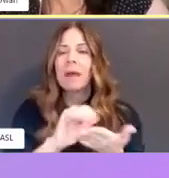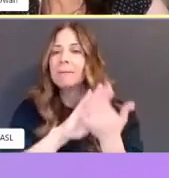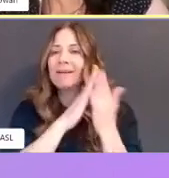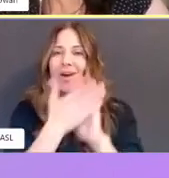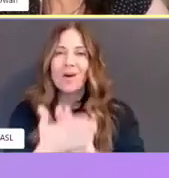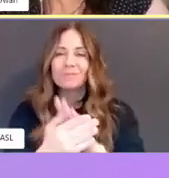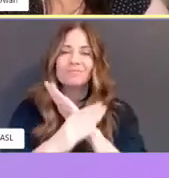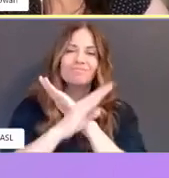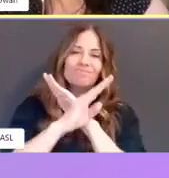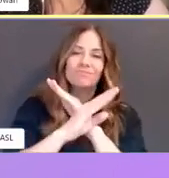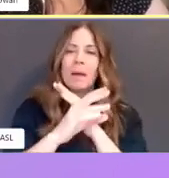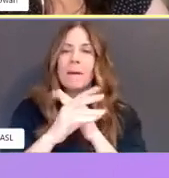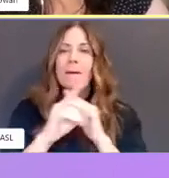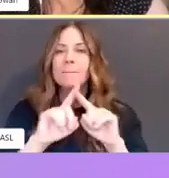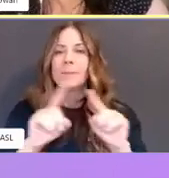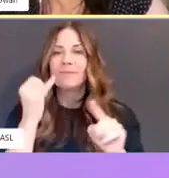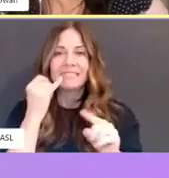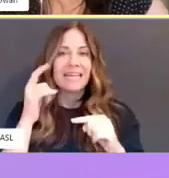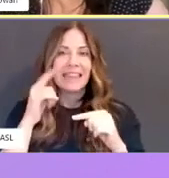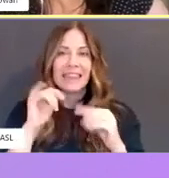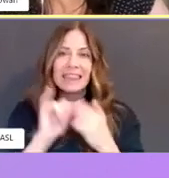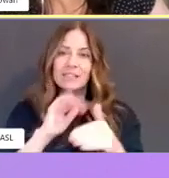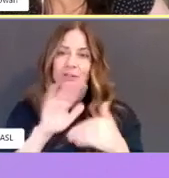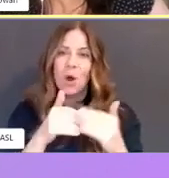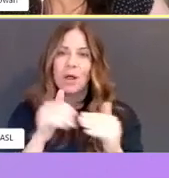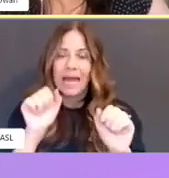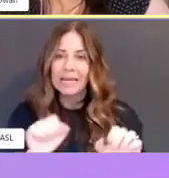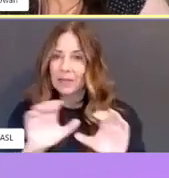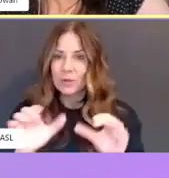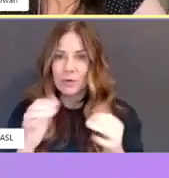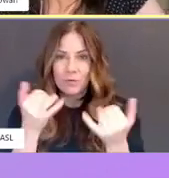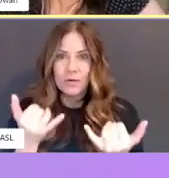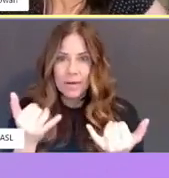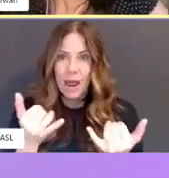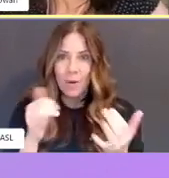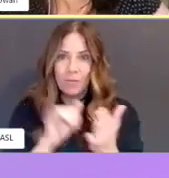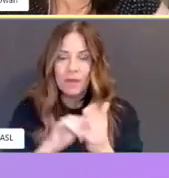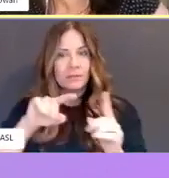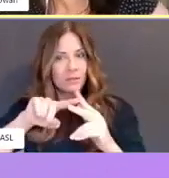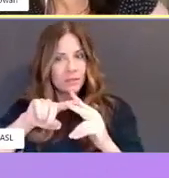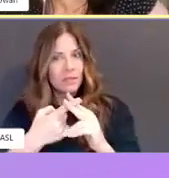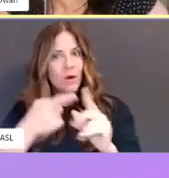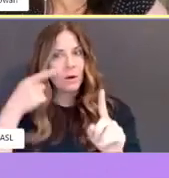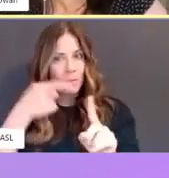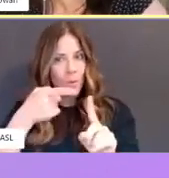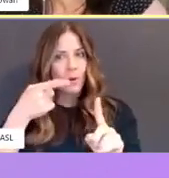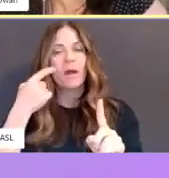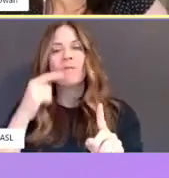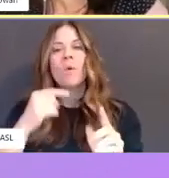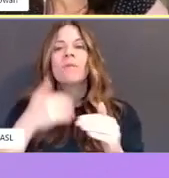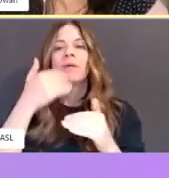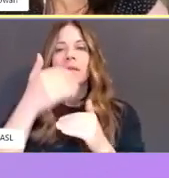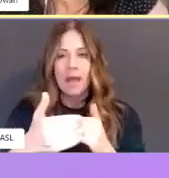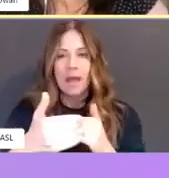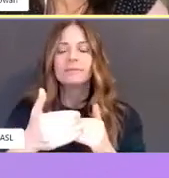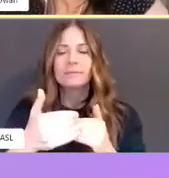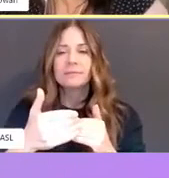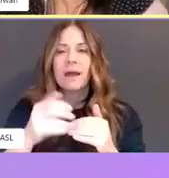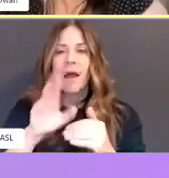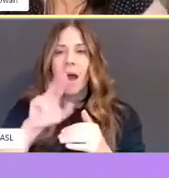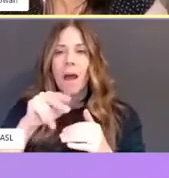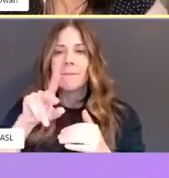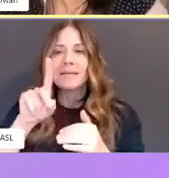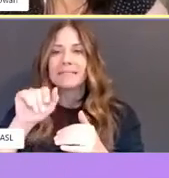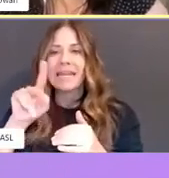roadblock. But if we say that's all I can do here for now and use that as a starting point for the next update or the next version, I think that